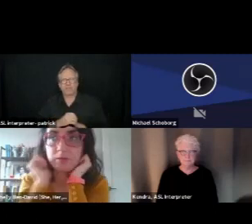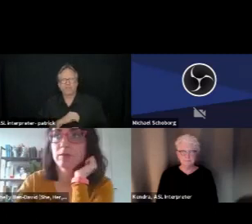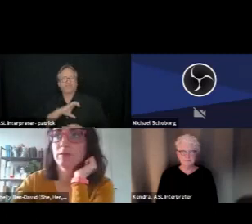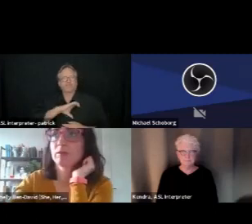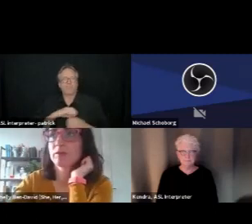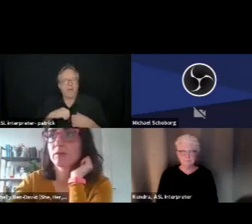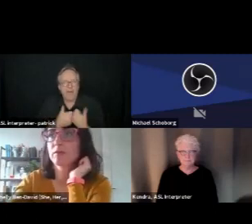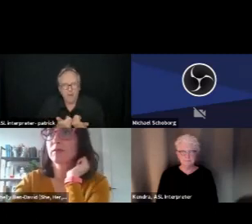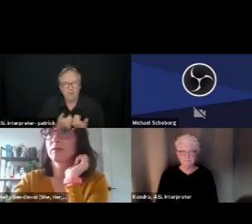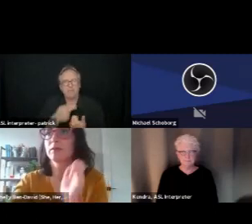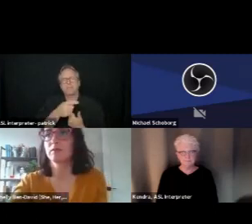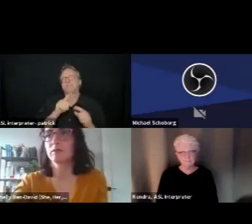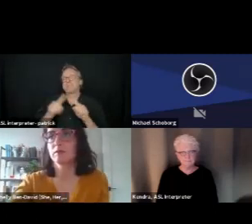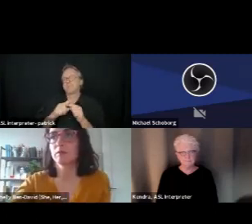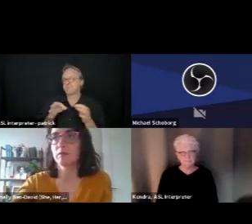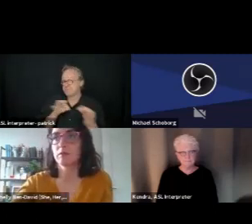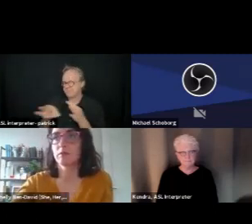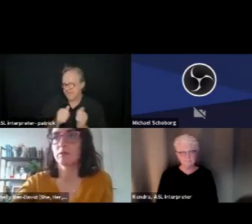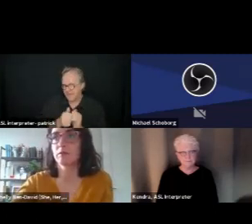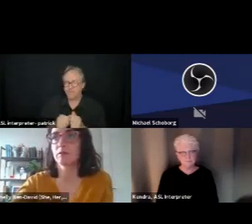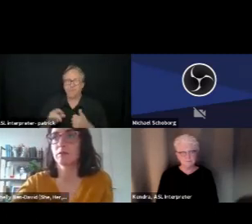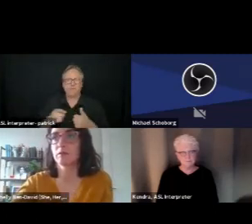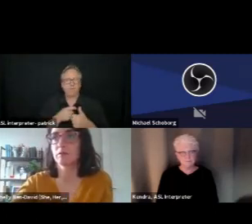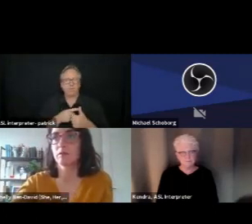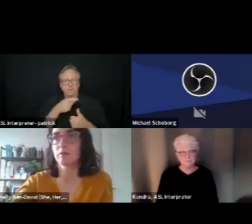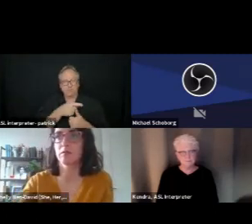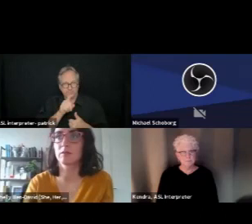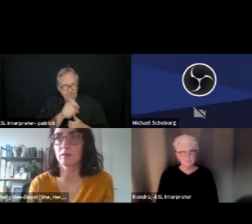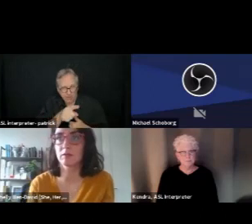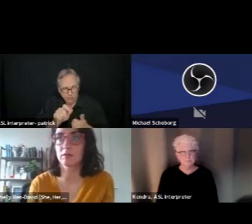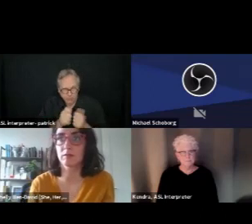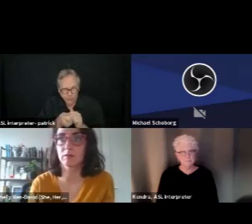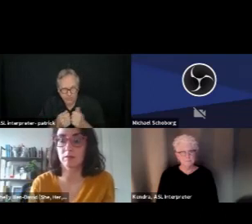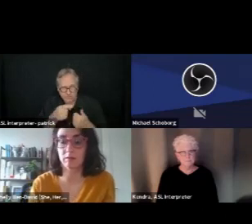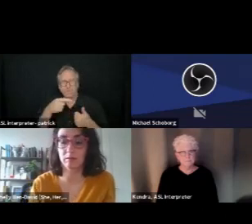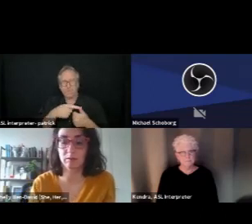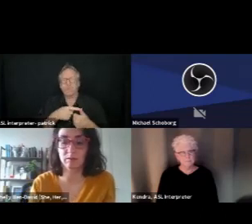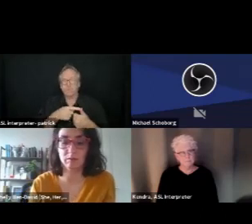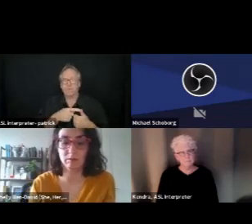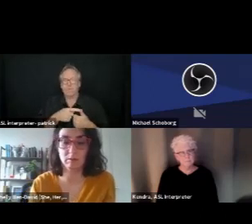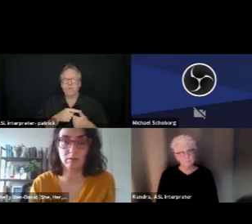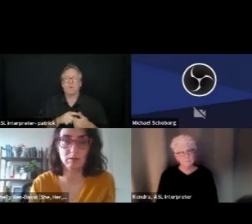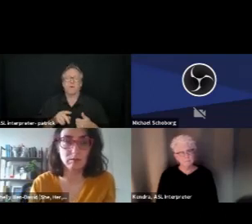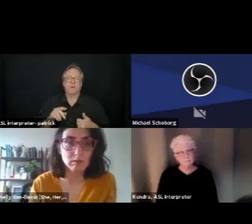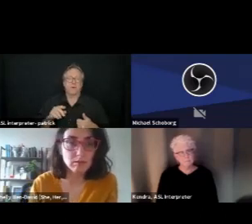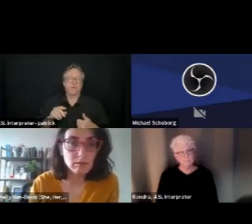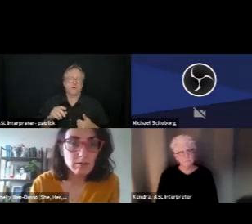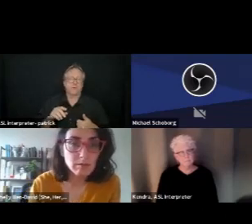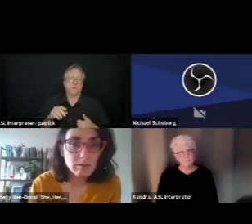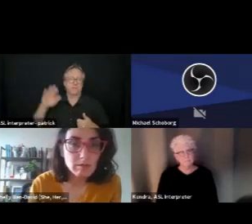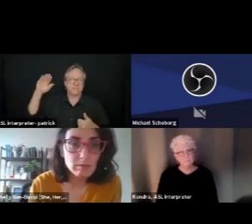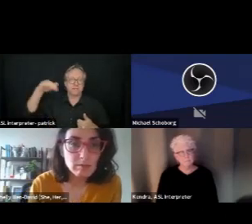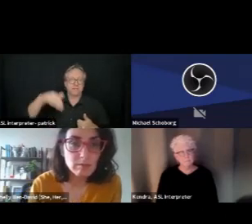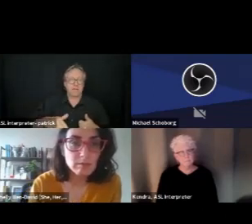different areas of growth. So first of all, they described how they experienced declines and difficulties after their